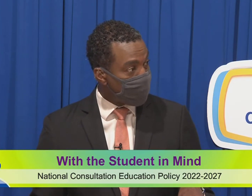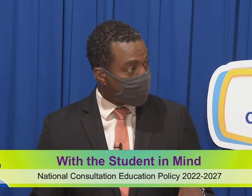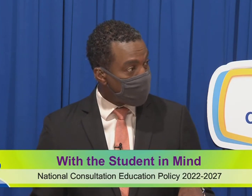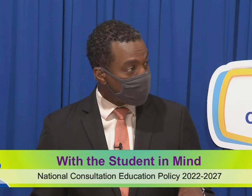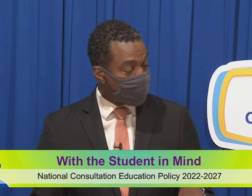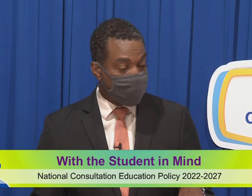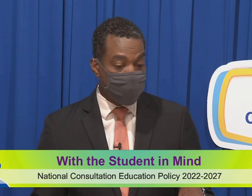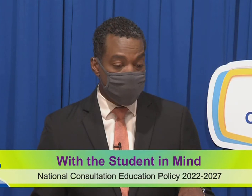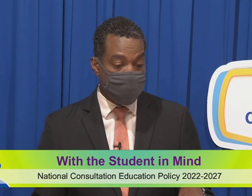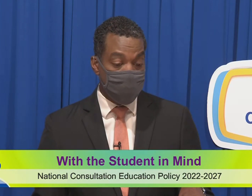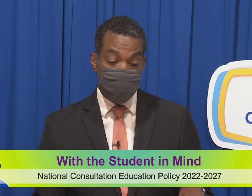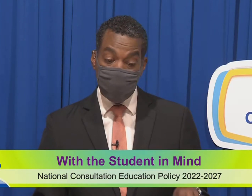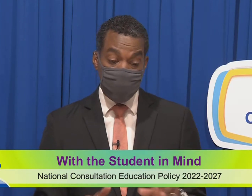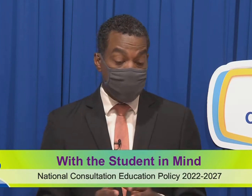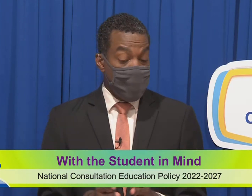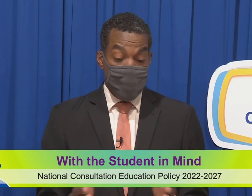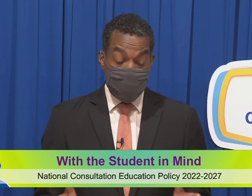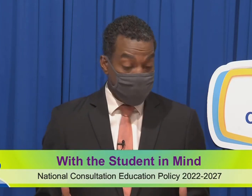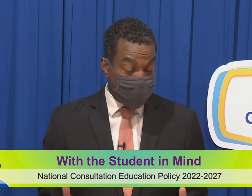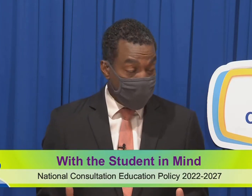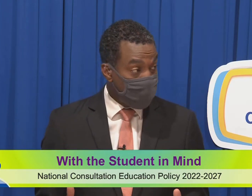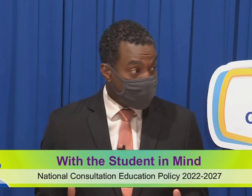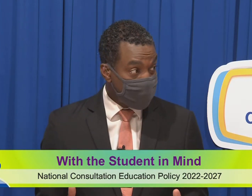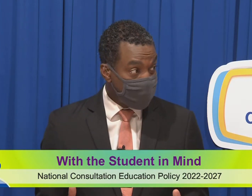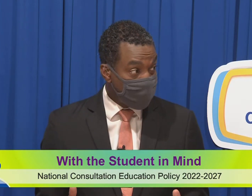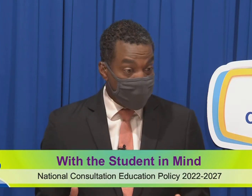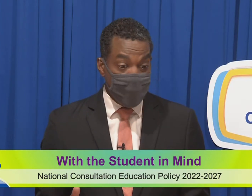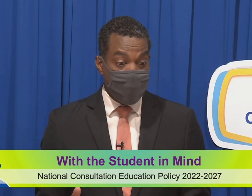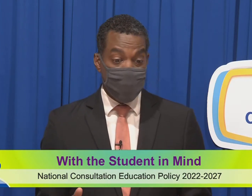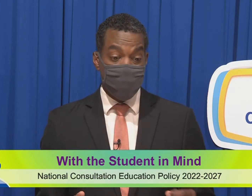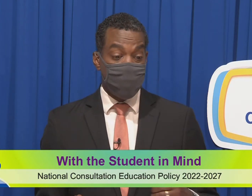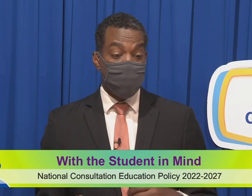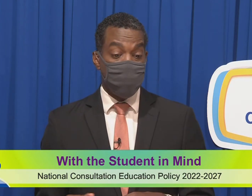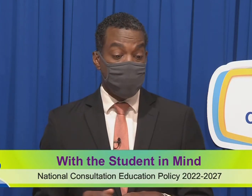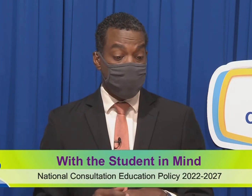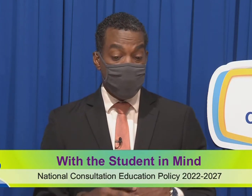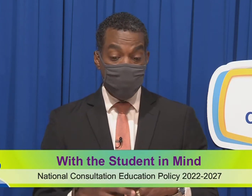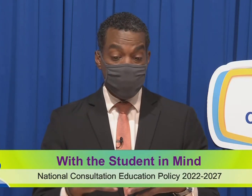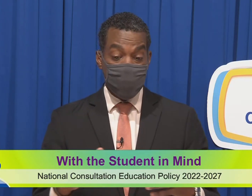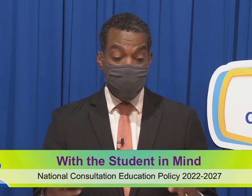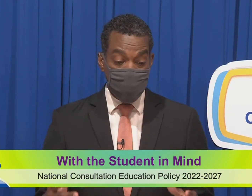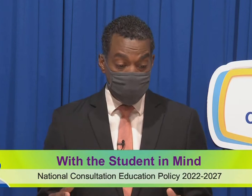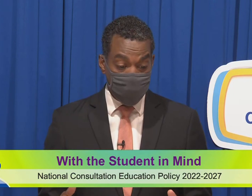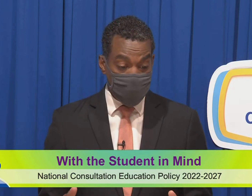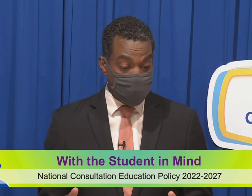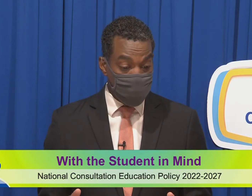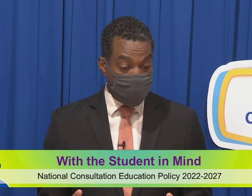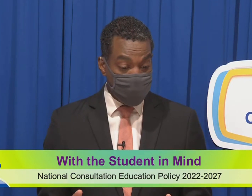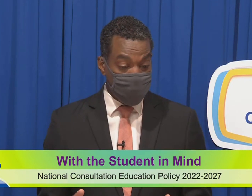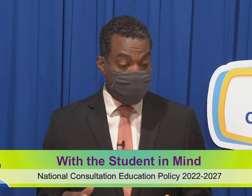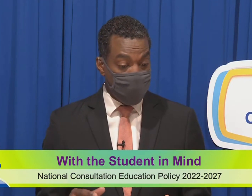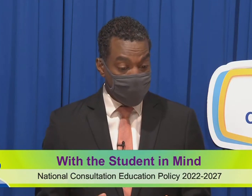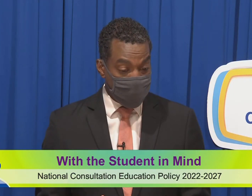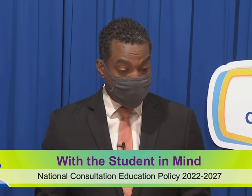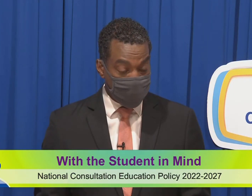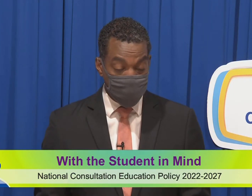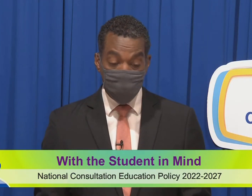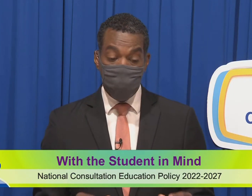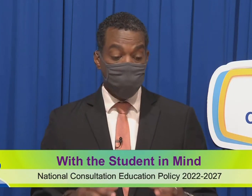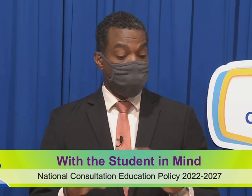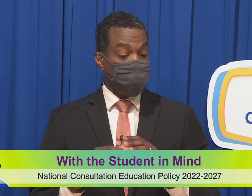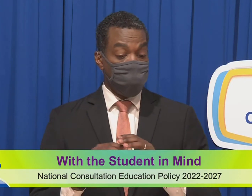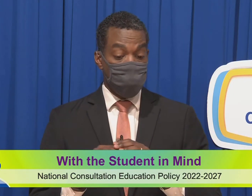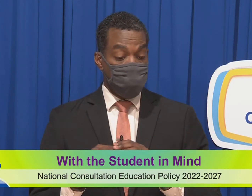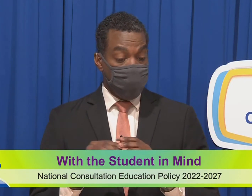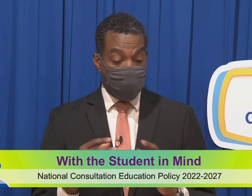would have spoken about a little earlier, because some might posit that being able to come out of the experience of the